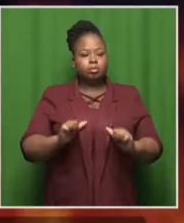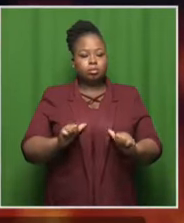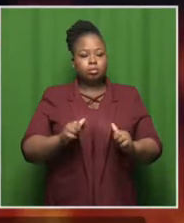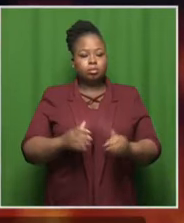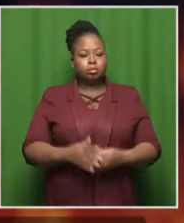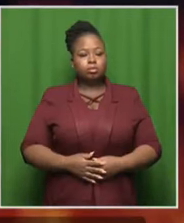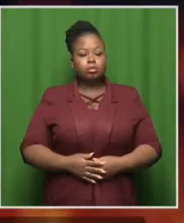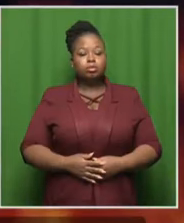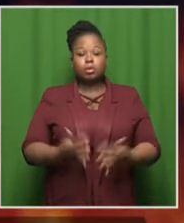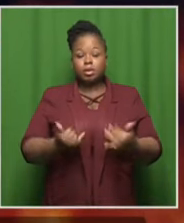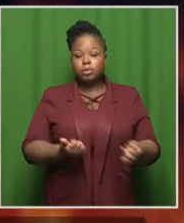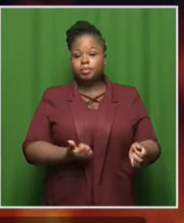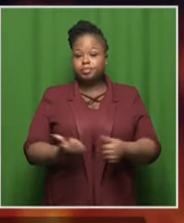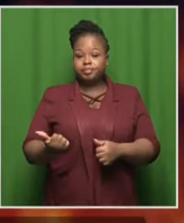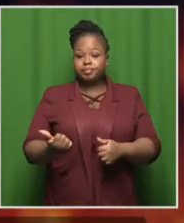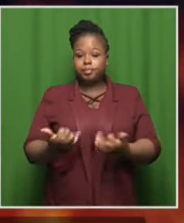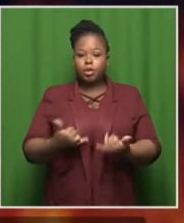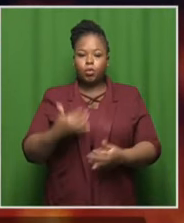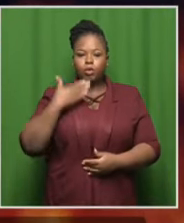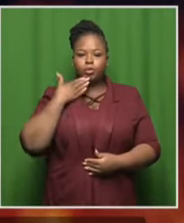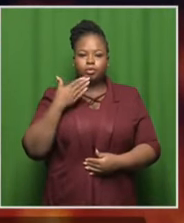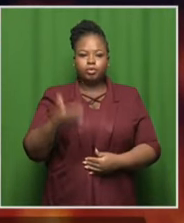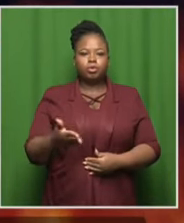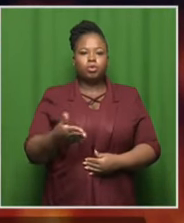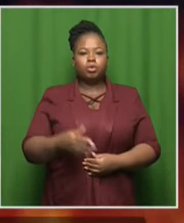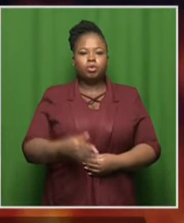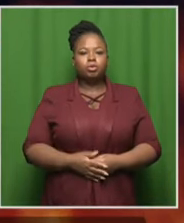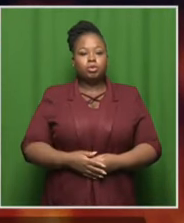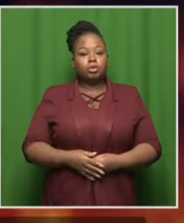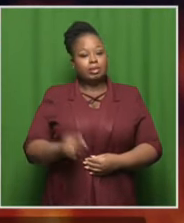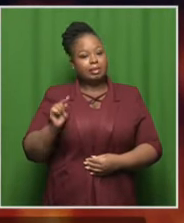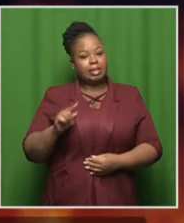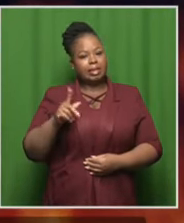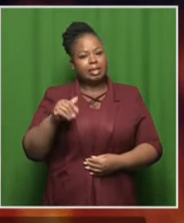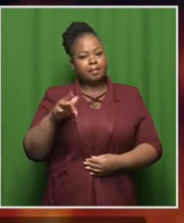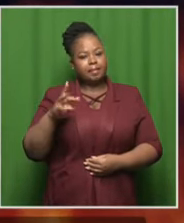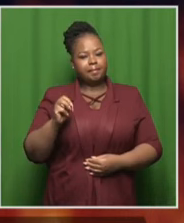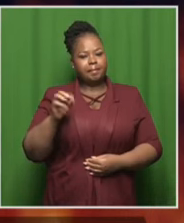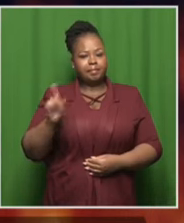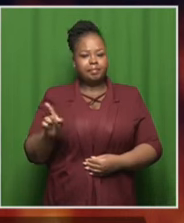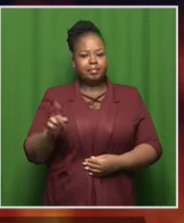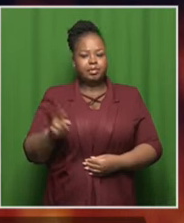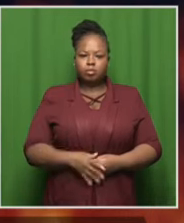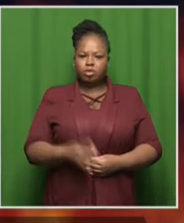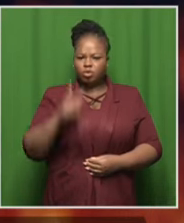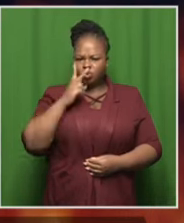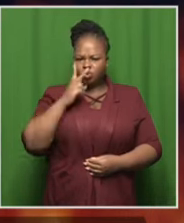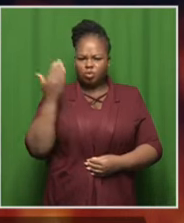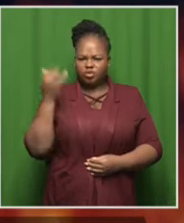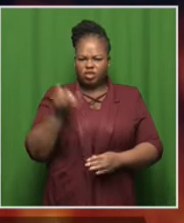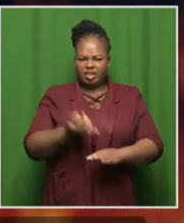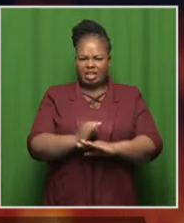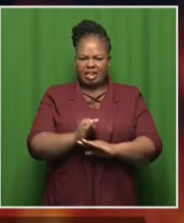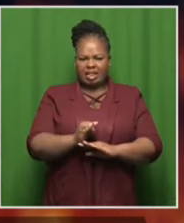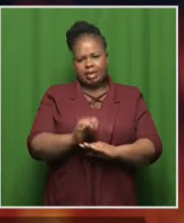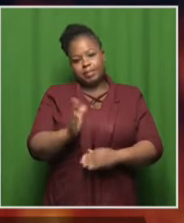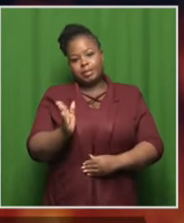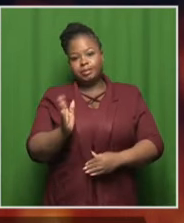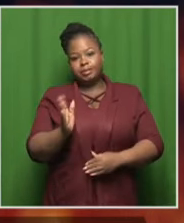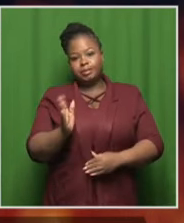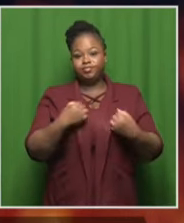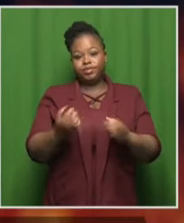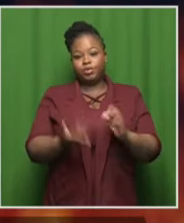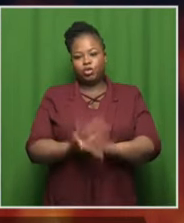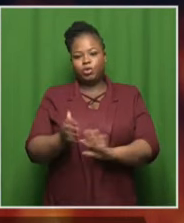We're going to take you now to the Windy City. That's where Kim is. And you saw her earlier en route to